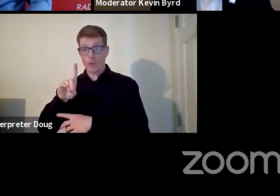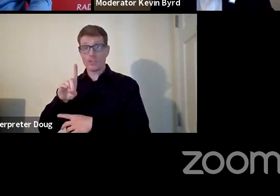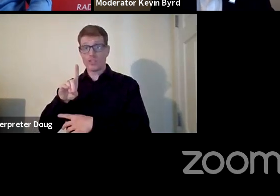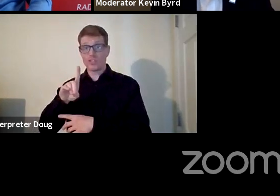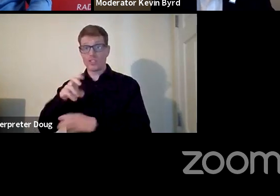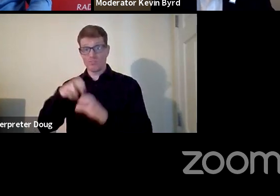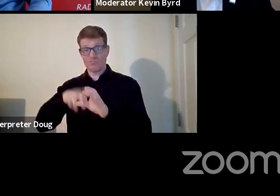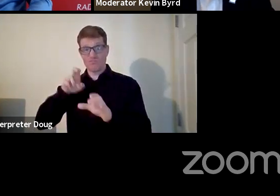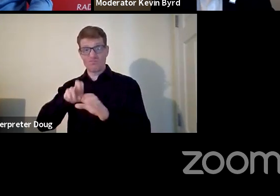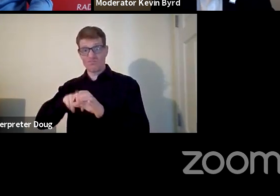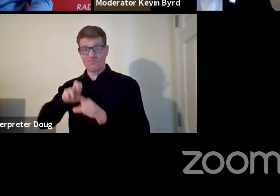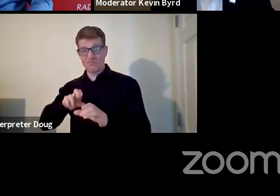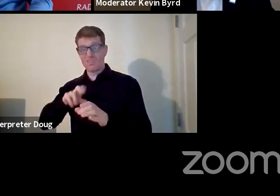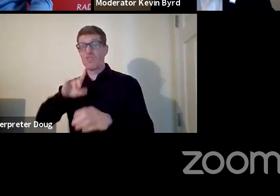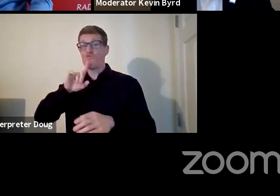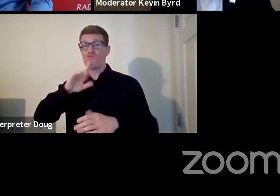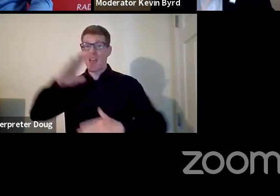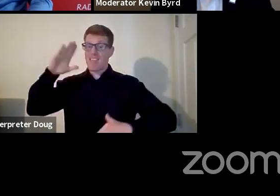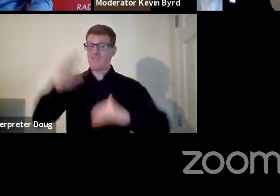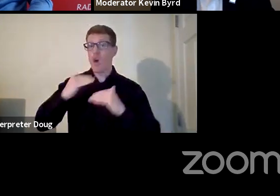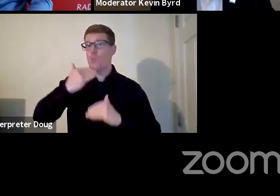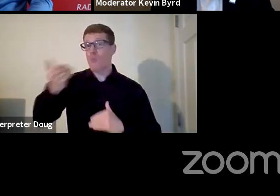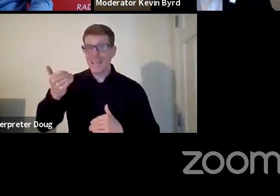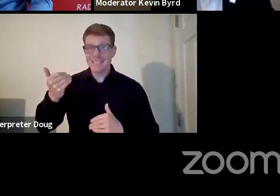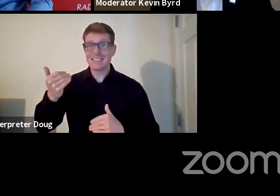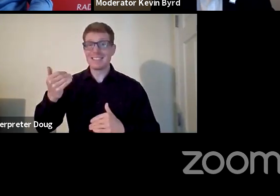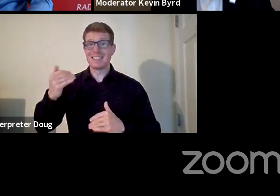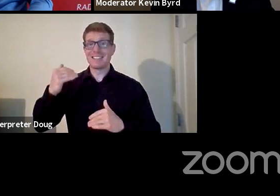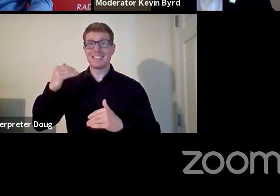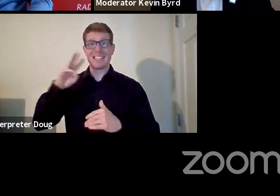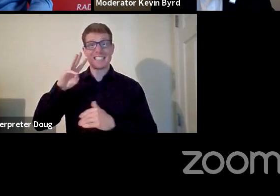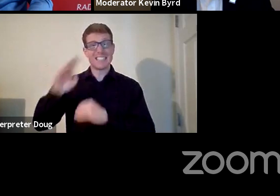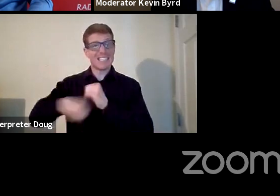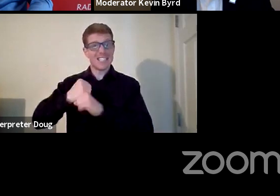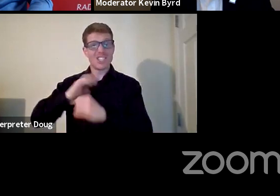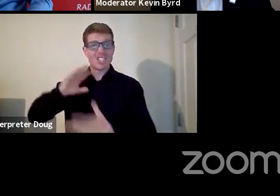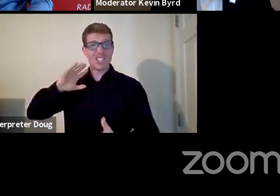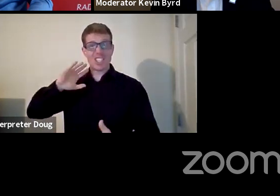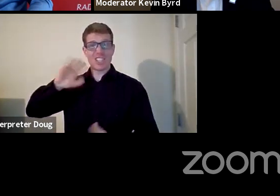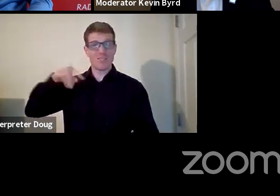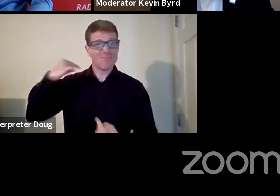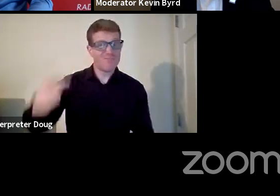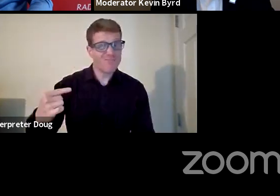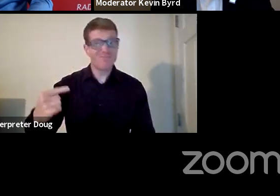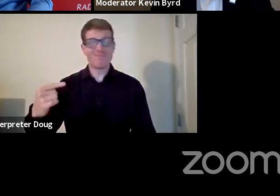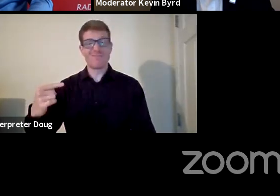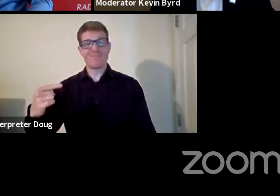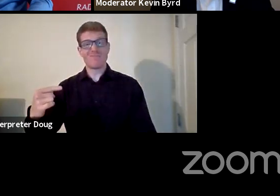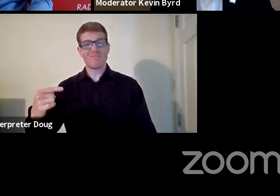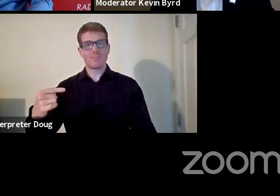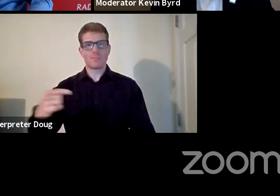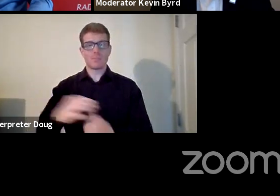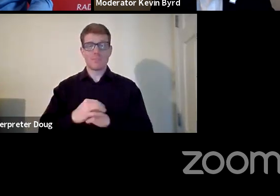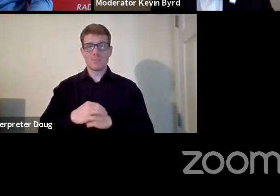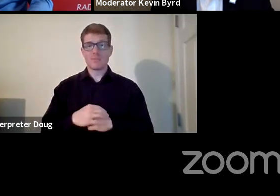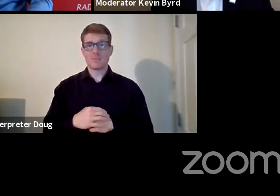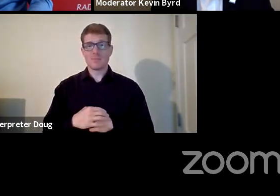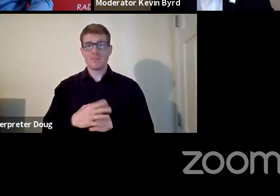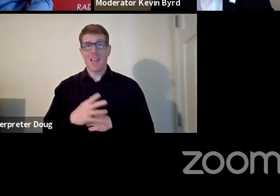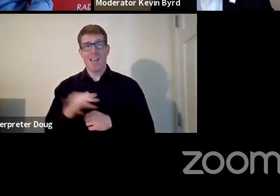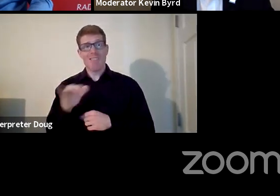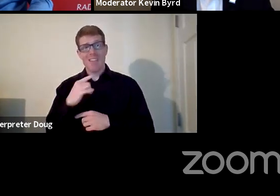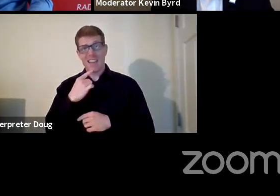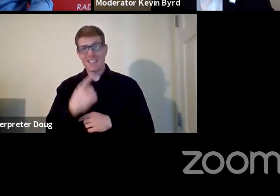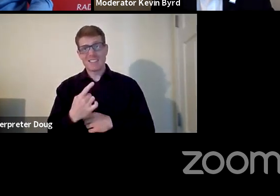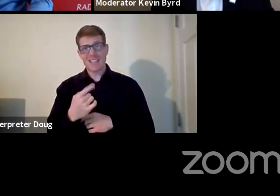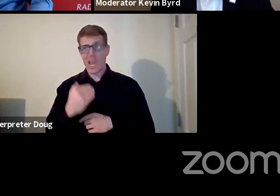our success rates for students. So, you know, it's, like I said, good things have come